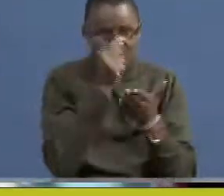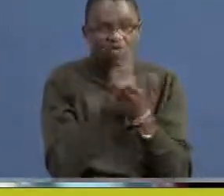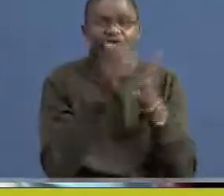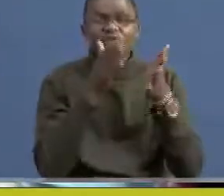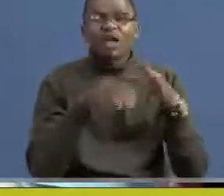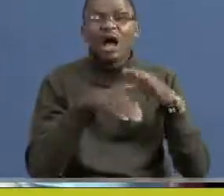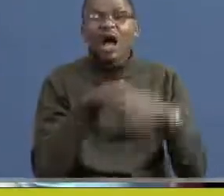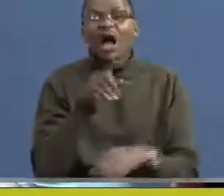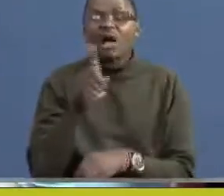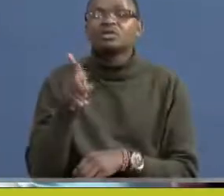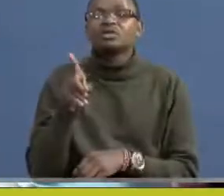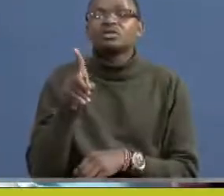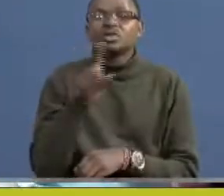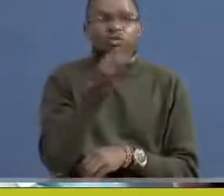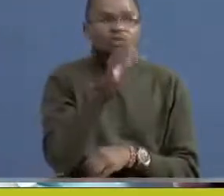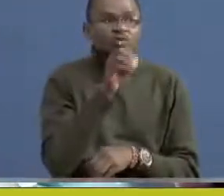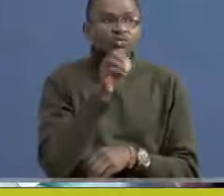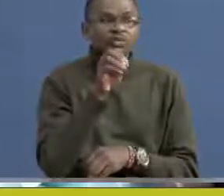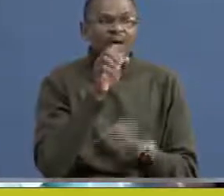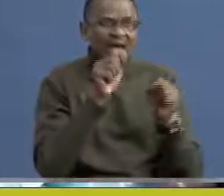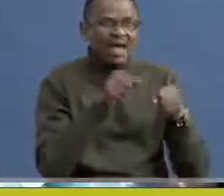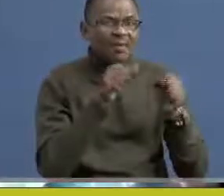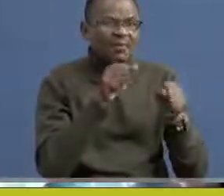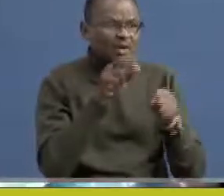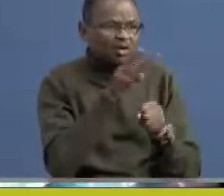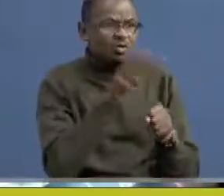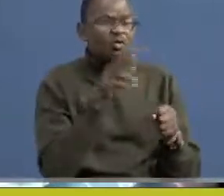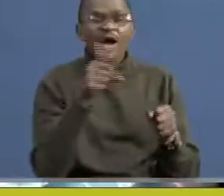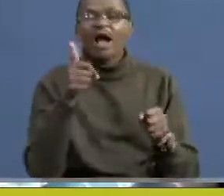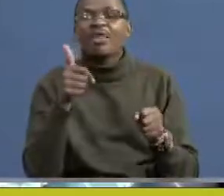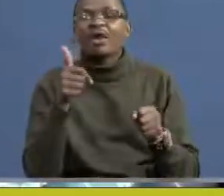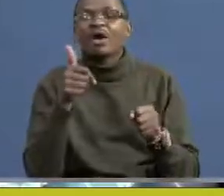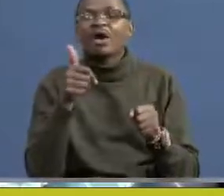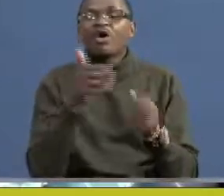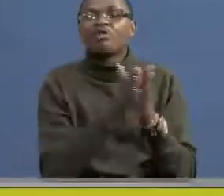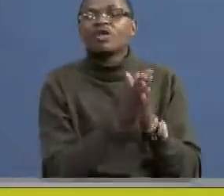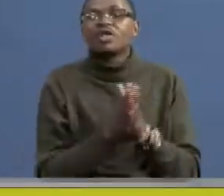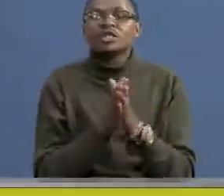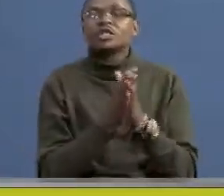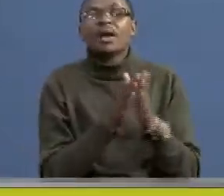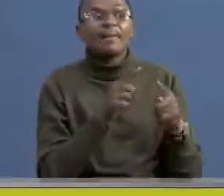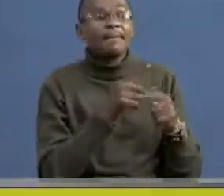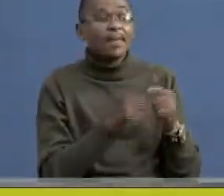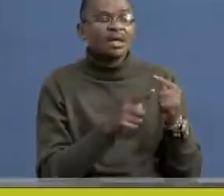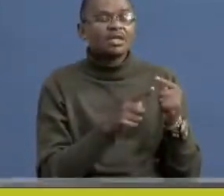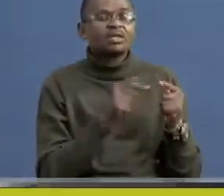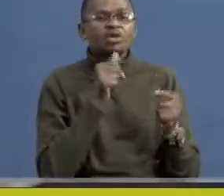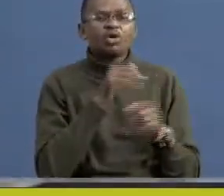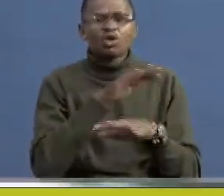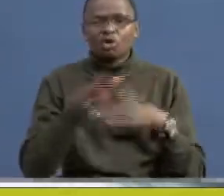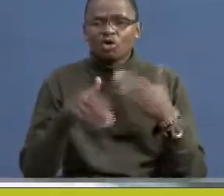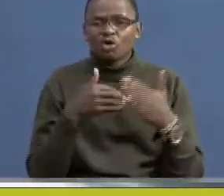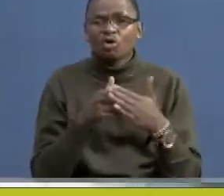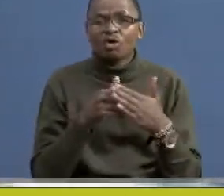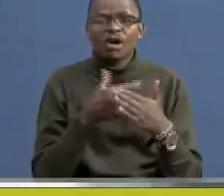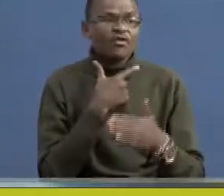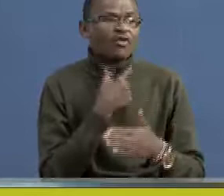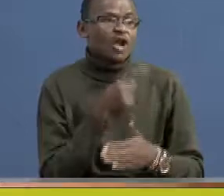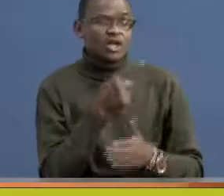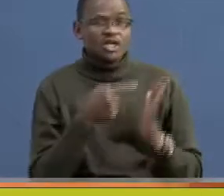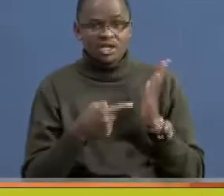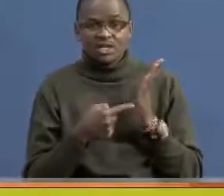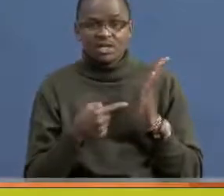there, to be able to look at the other side of the story. Lakini sio kila mtu anapendelea teknolojia